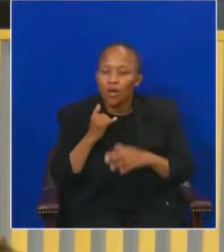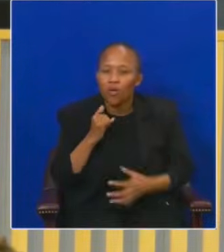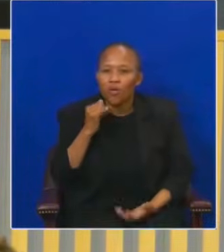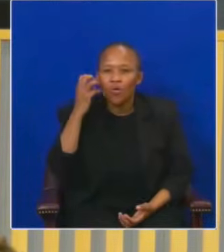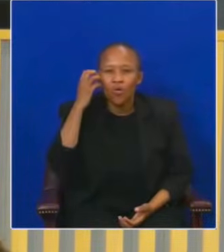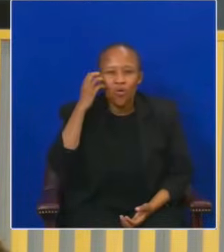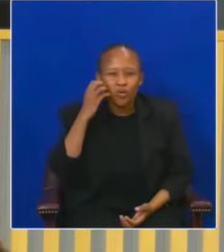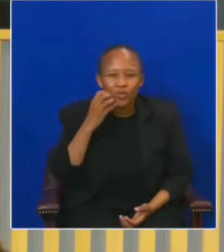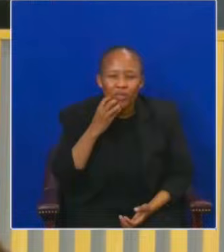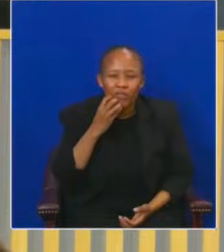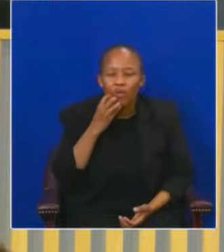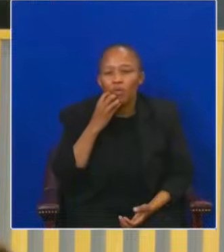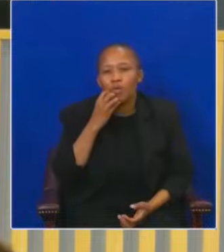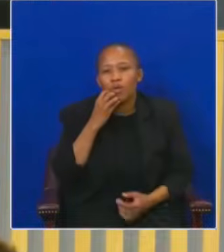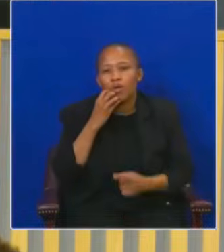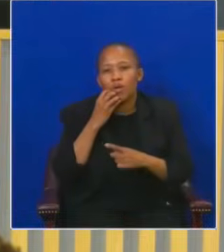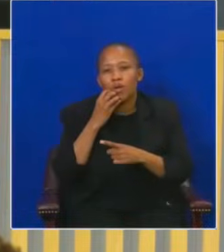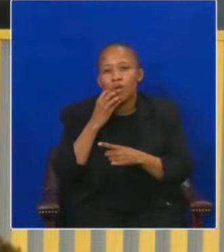phone.